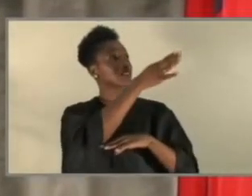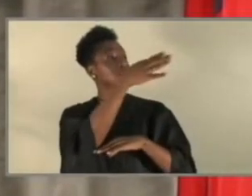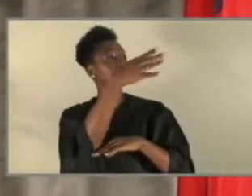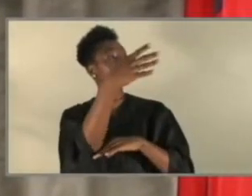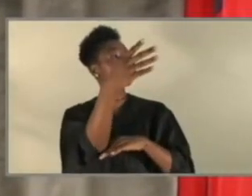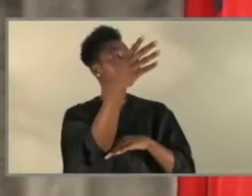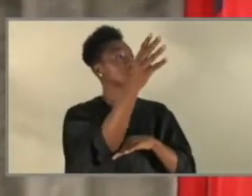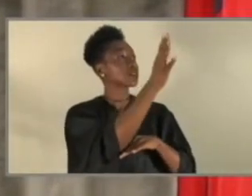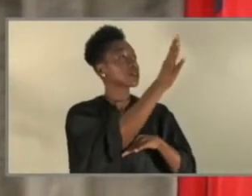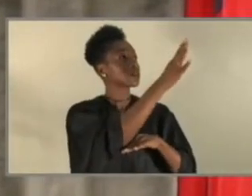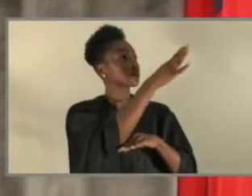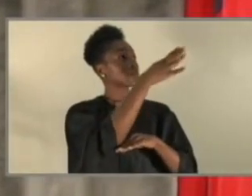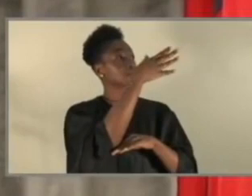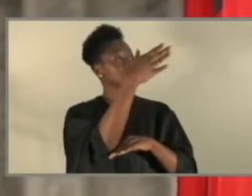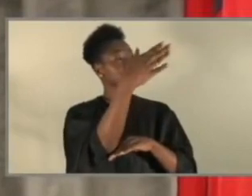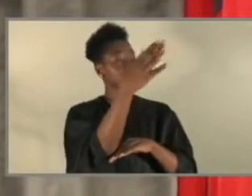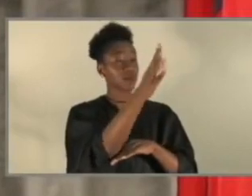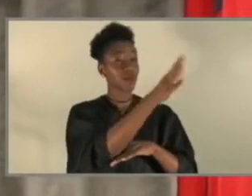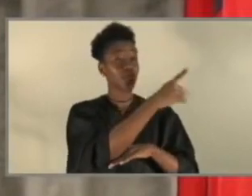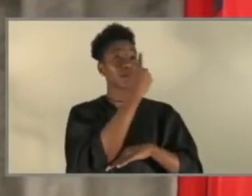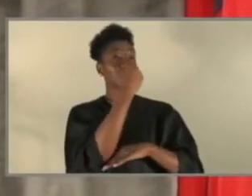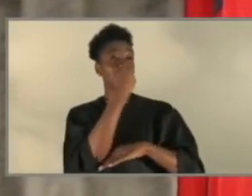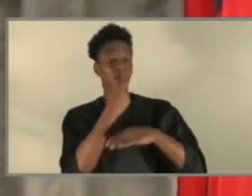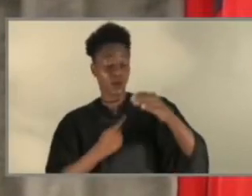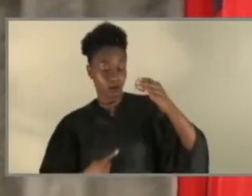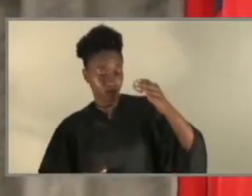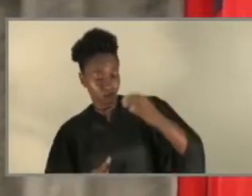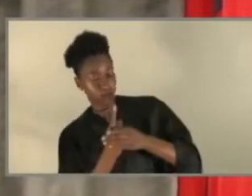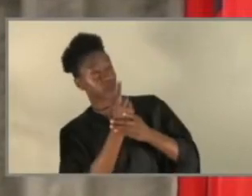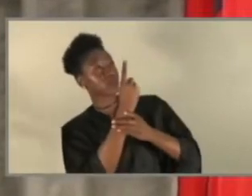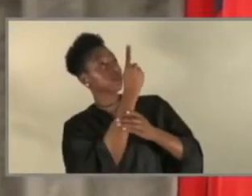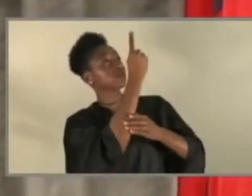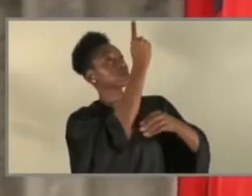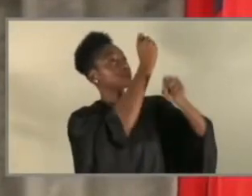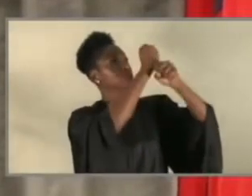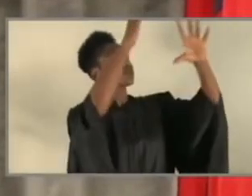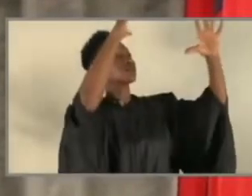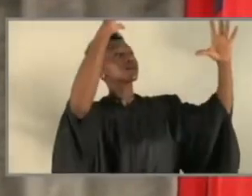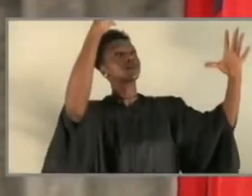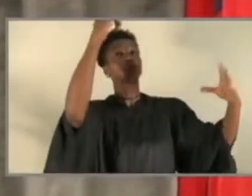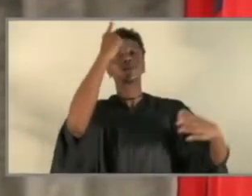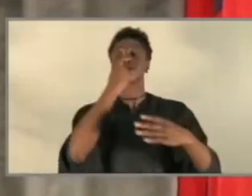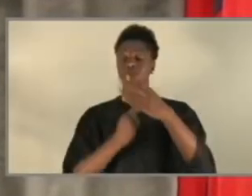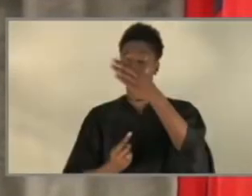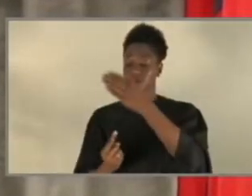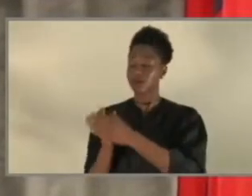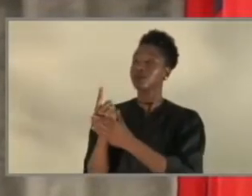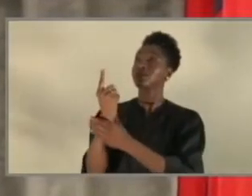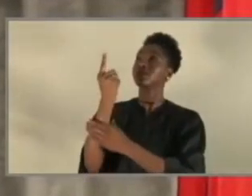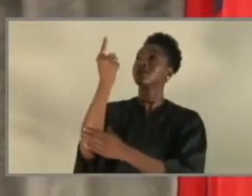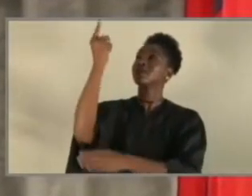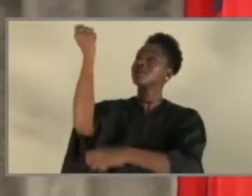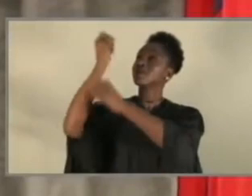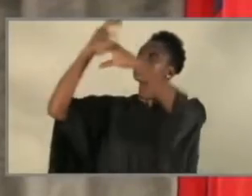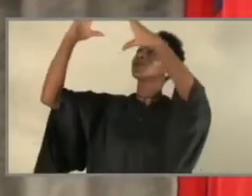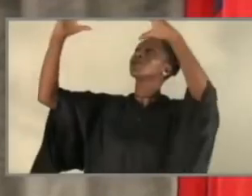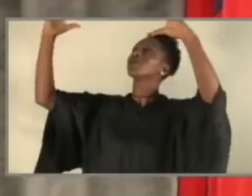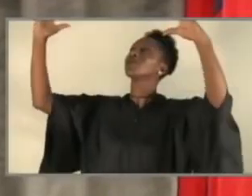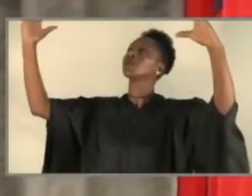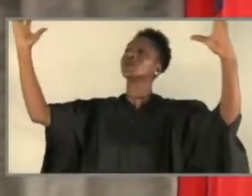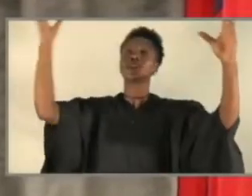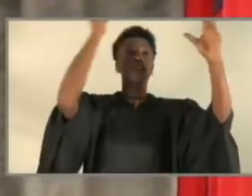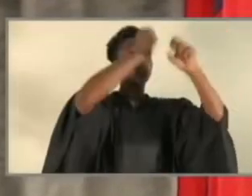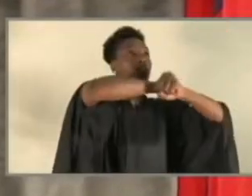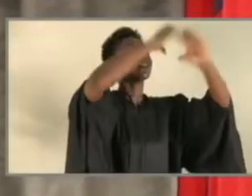gallantly streaming, and the rocket's red glare,